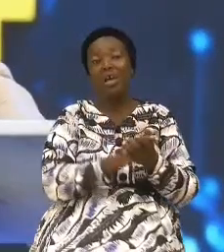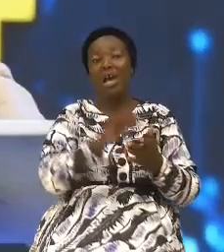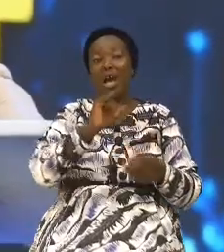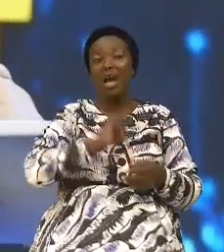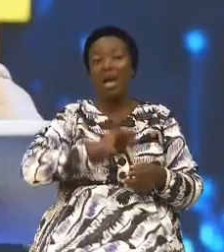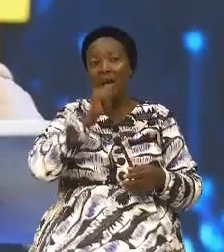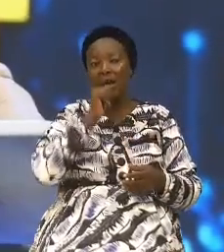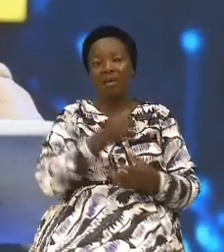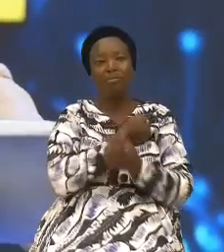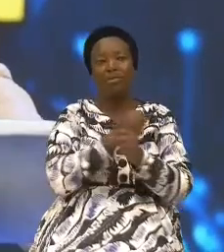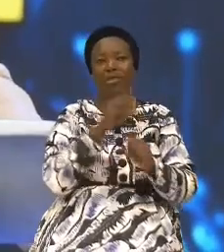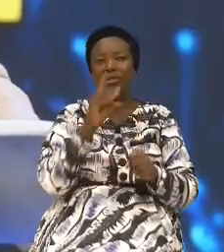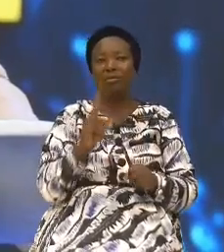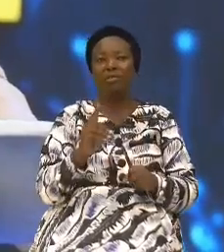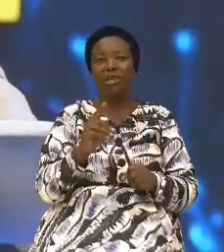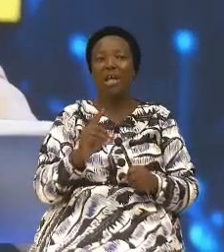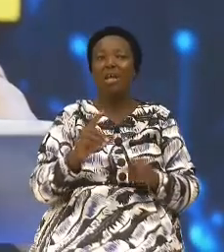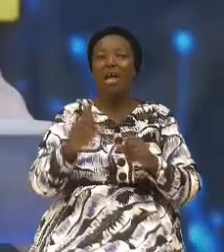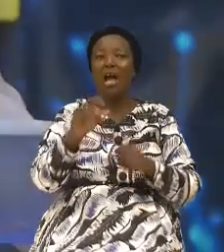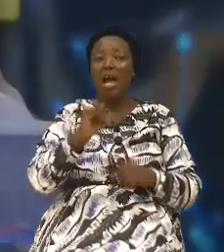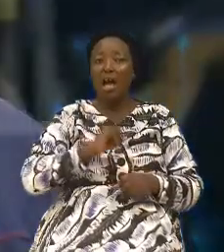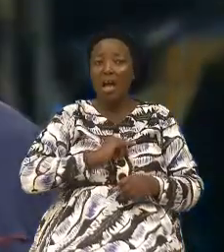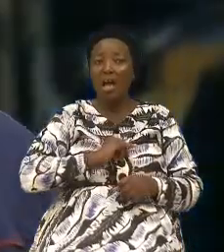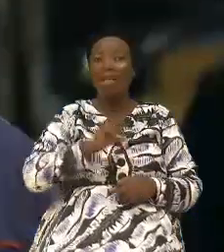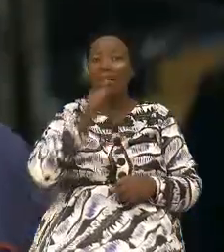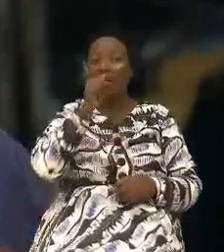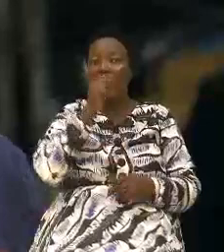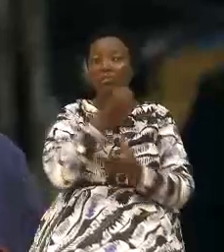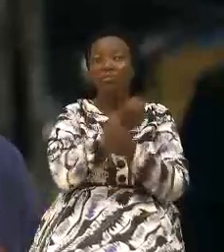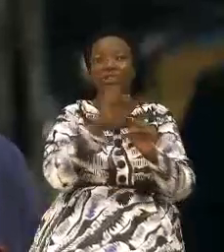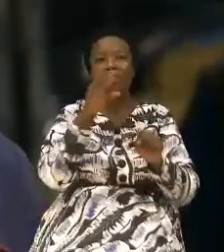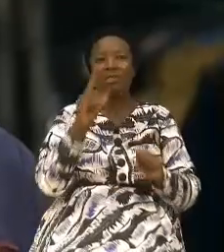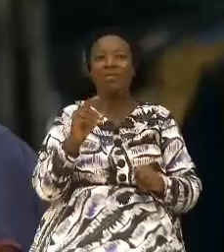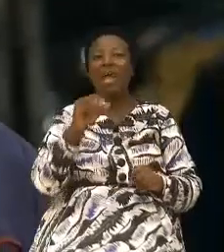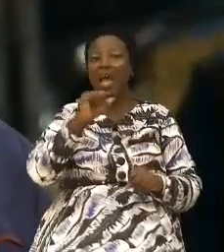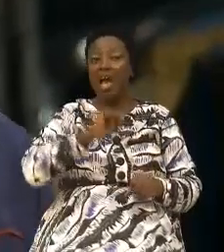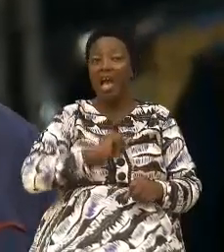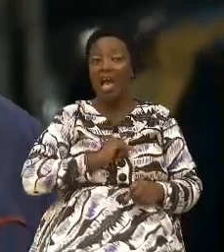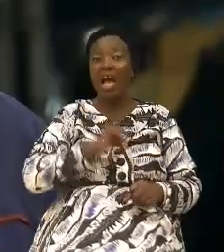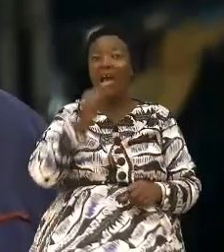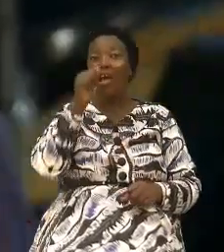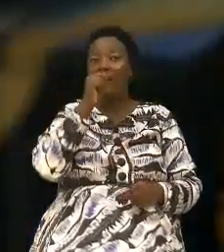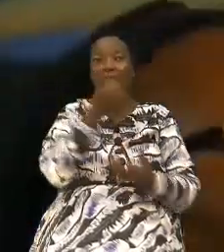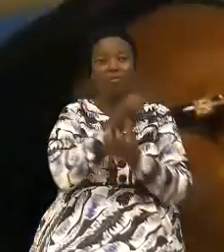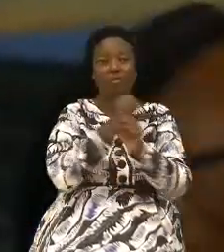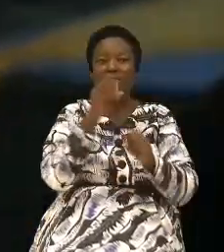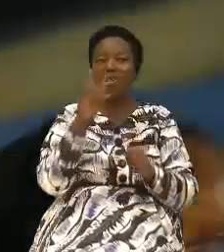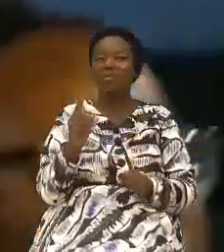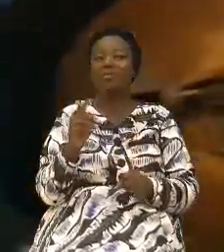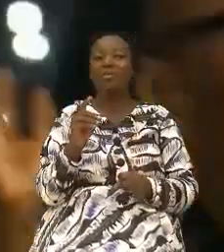saved. I am saved. I am saved.